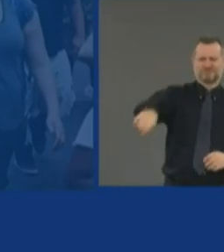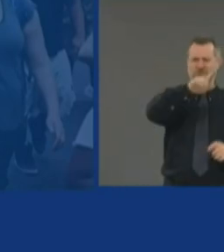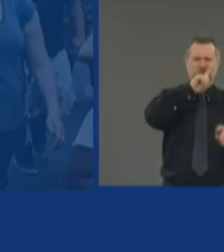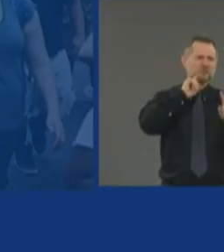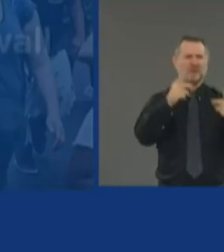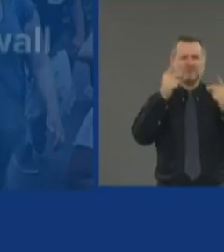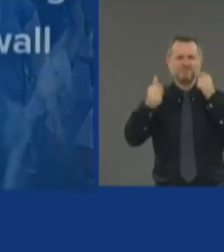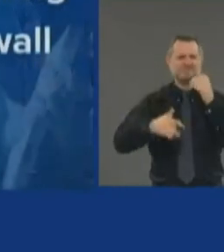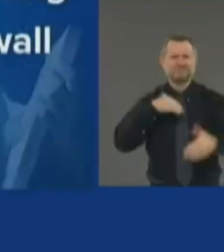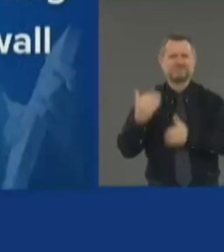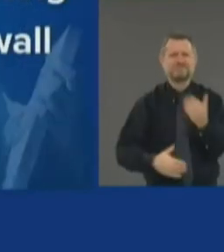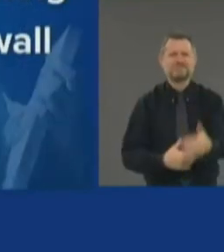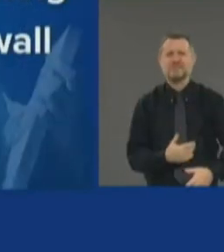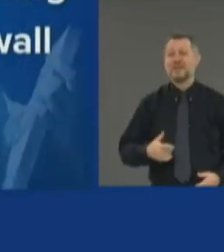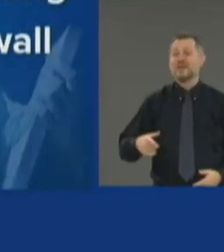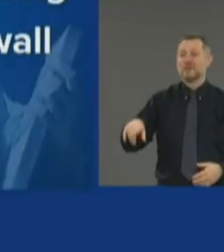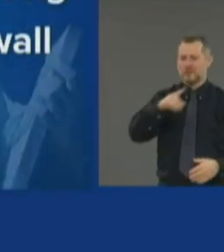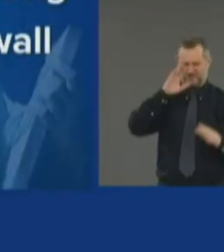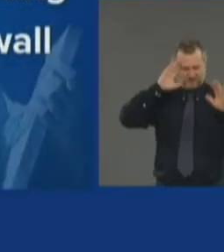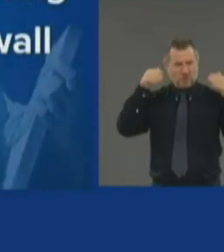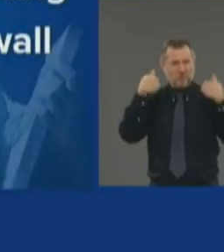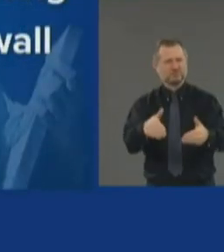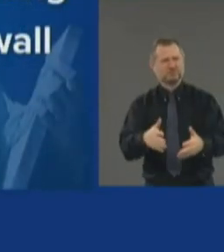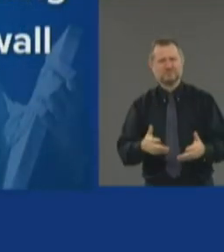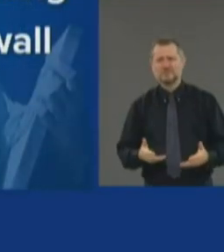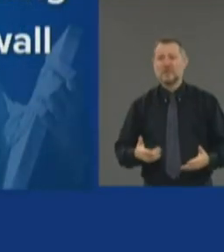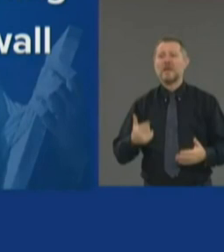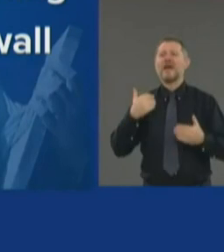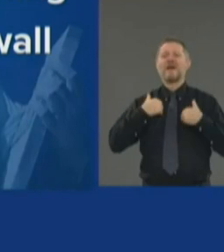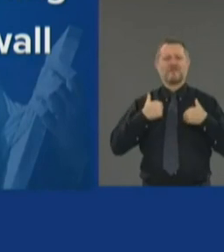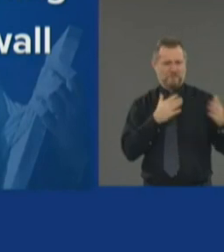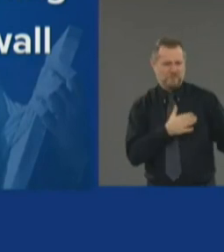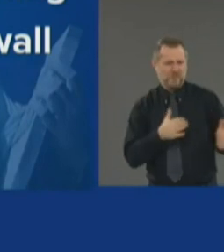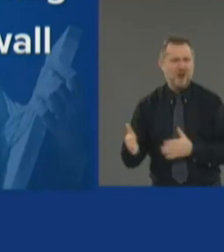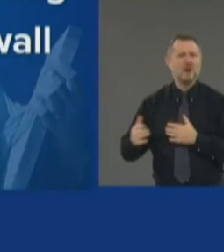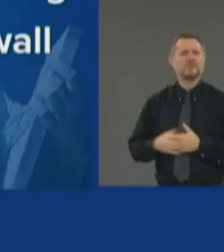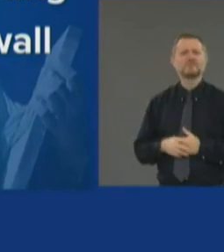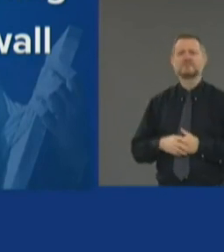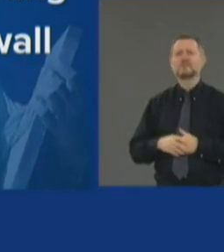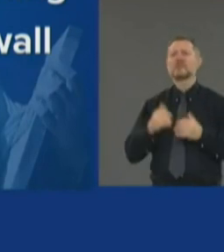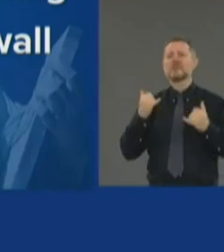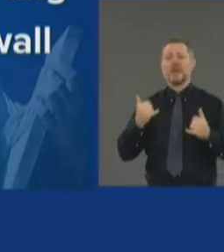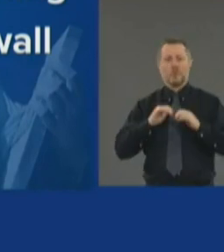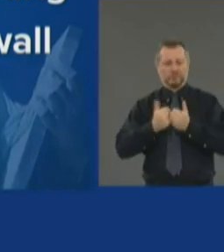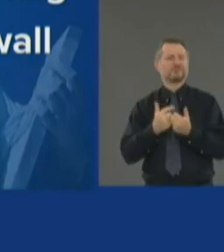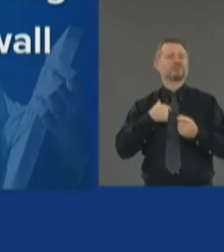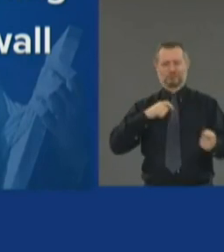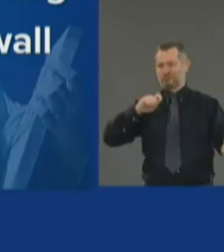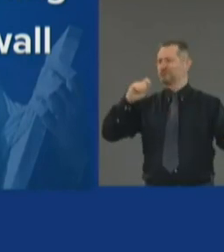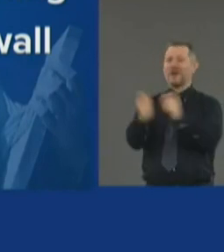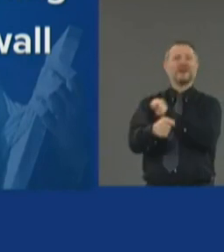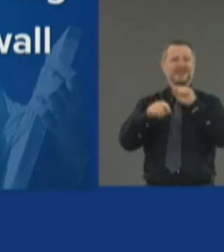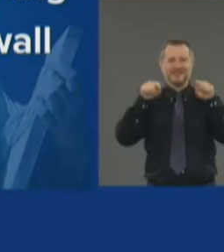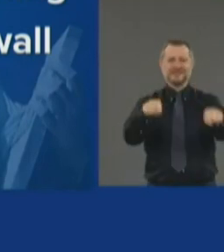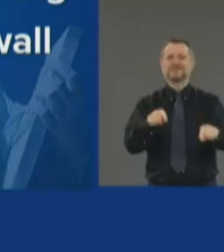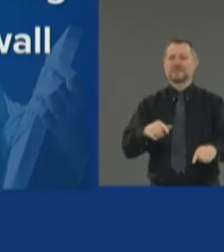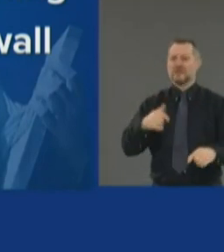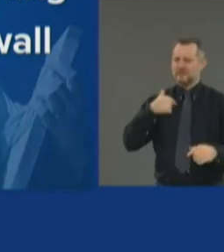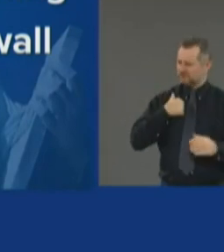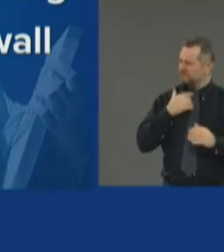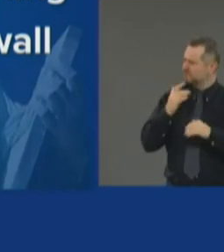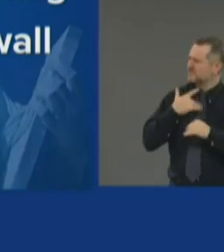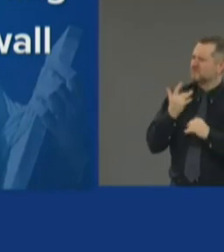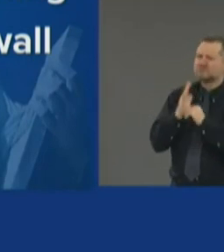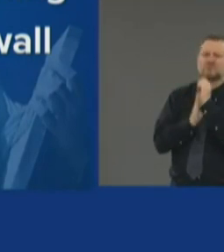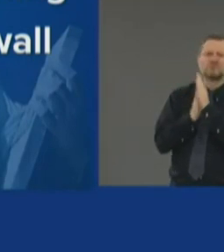People are focused, we have a plan, and that's when social reform happens, when people are motivated and people are focused.